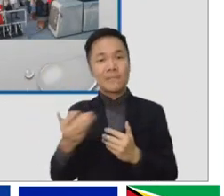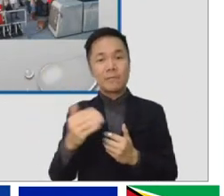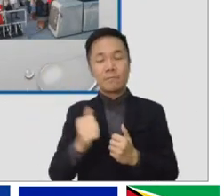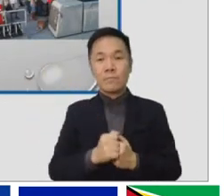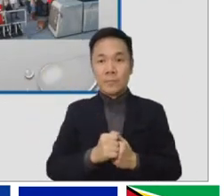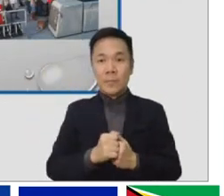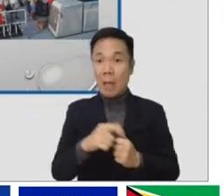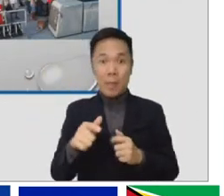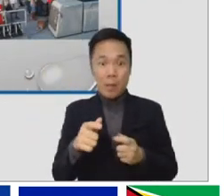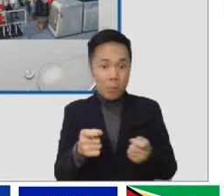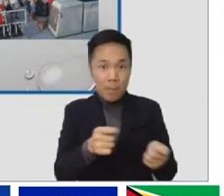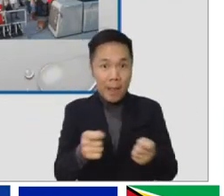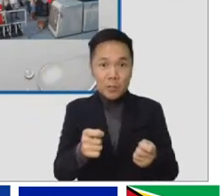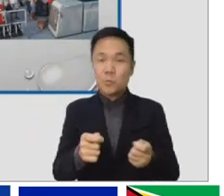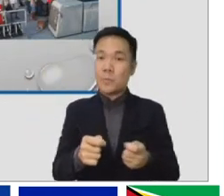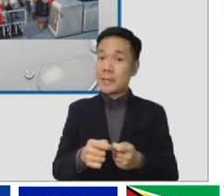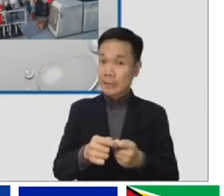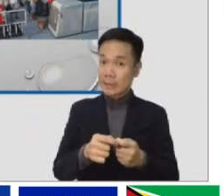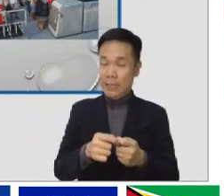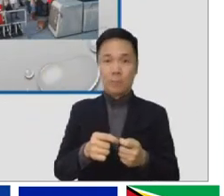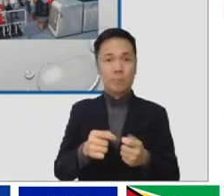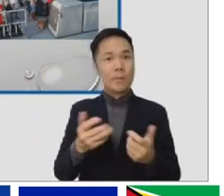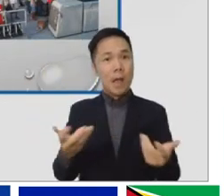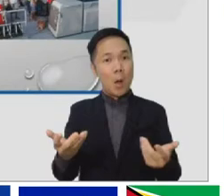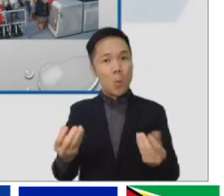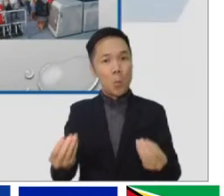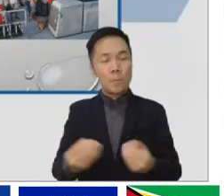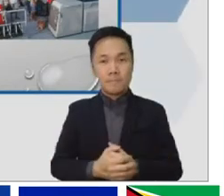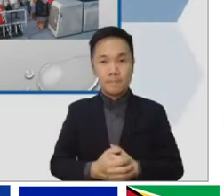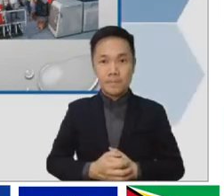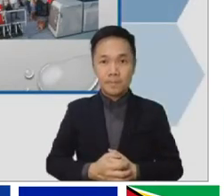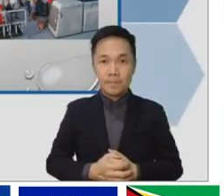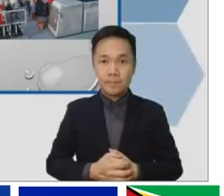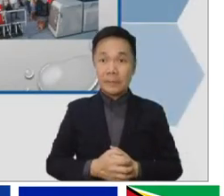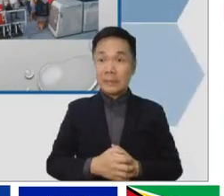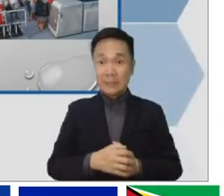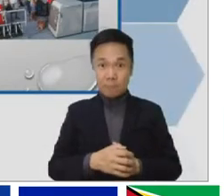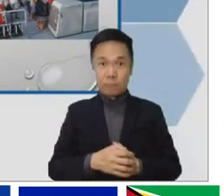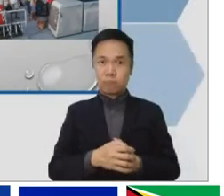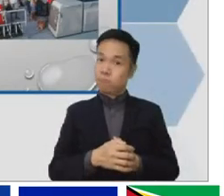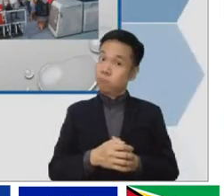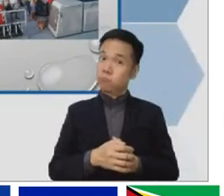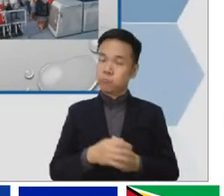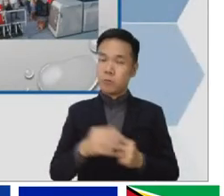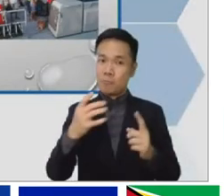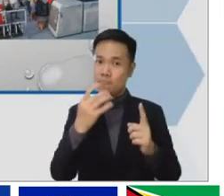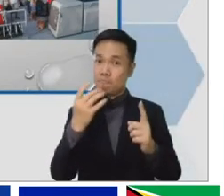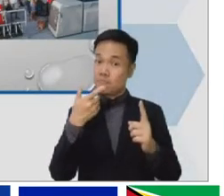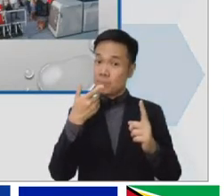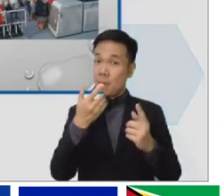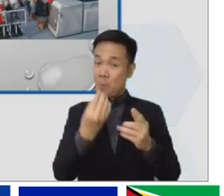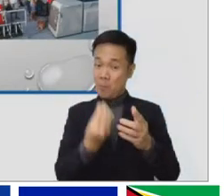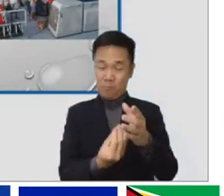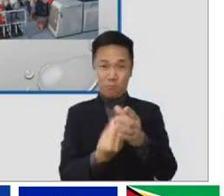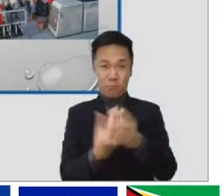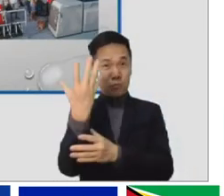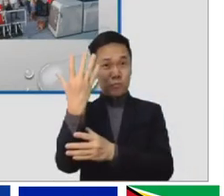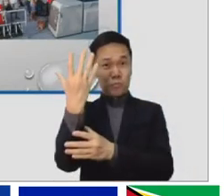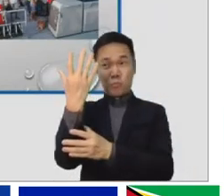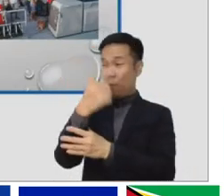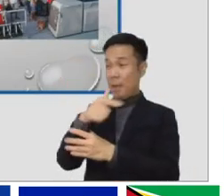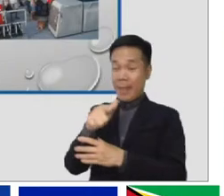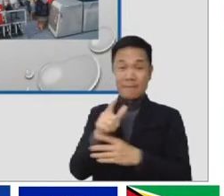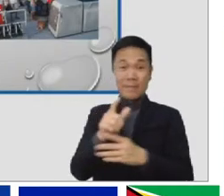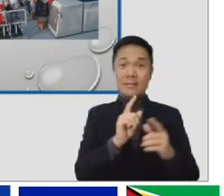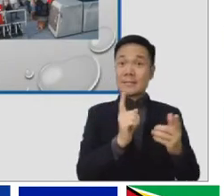able to easily, successfully execute the volcanic eruption disasters. The importance of